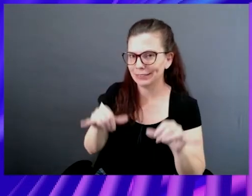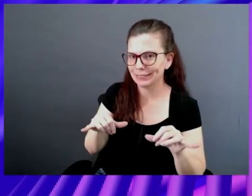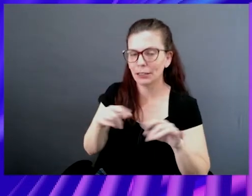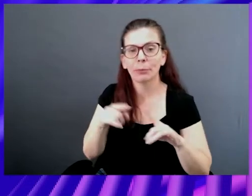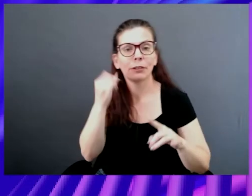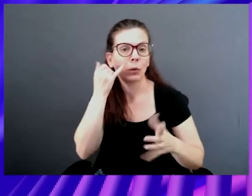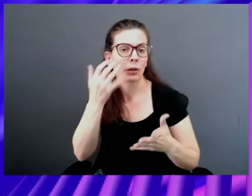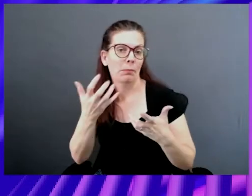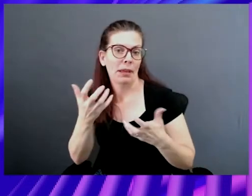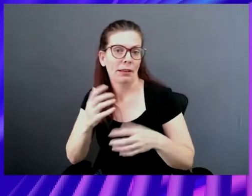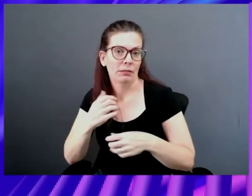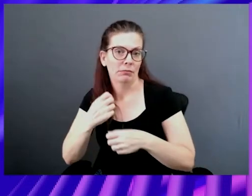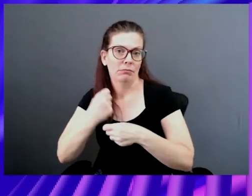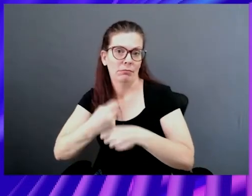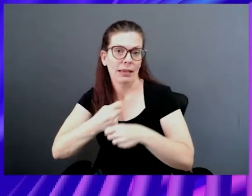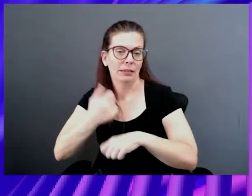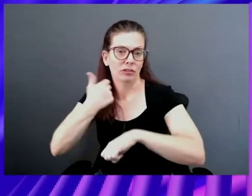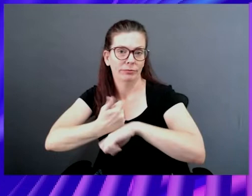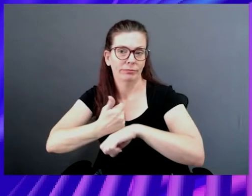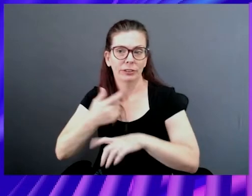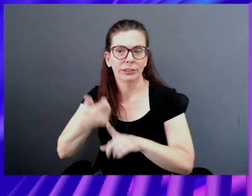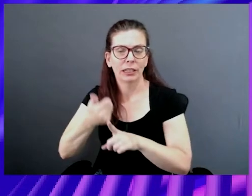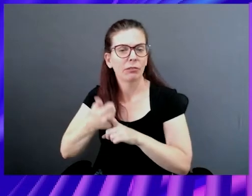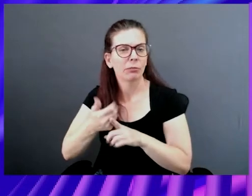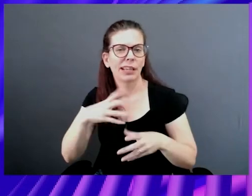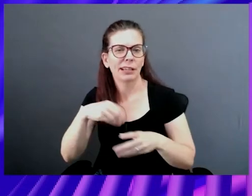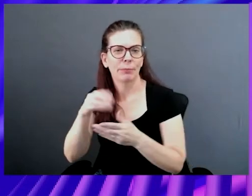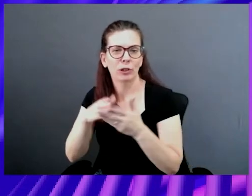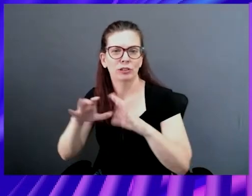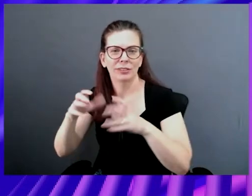settings, I put it in the partial class that's not in the generated folder.